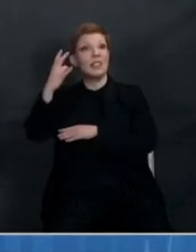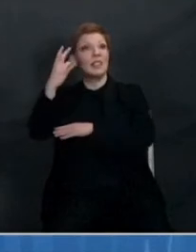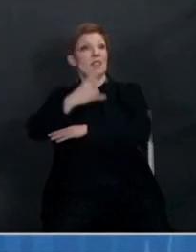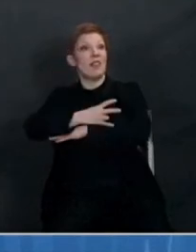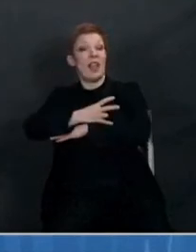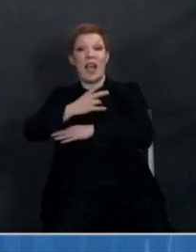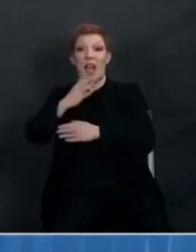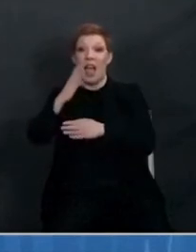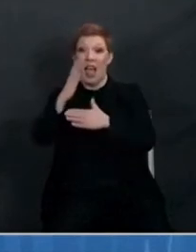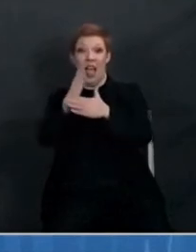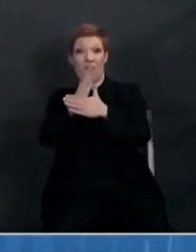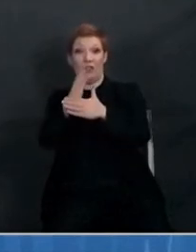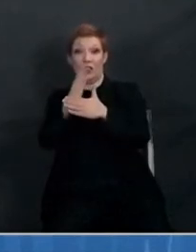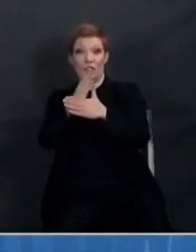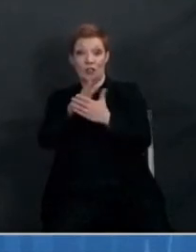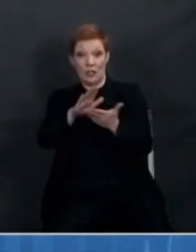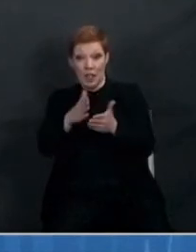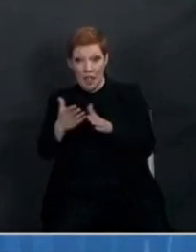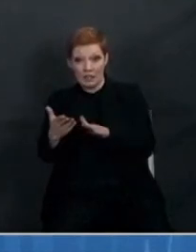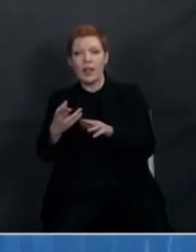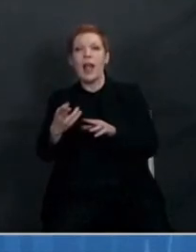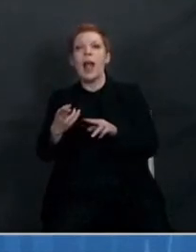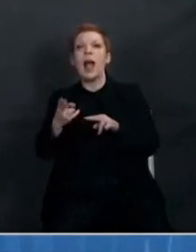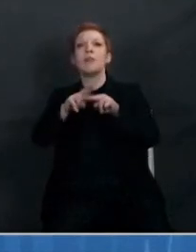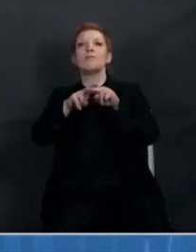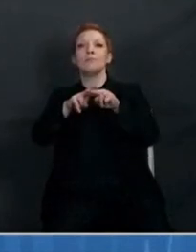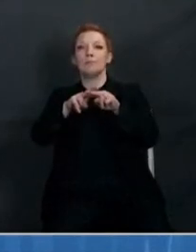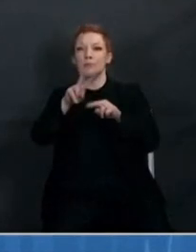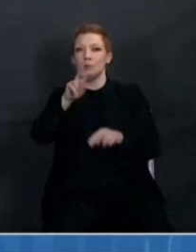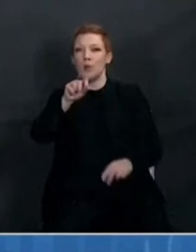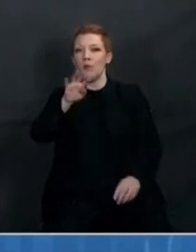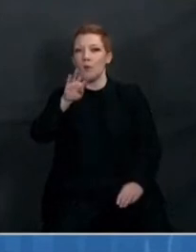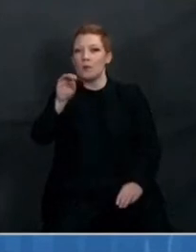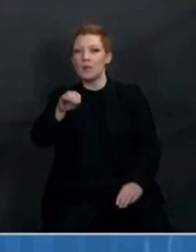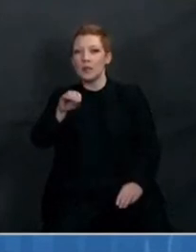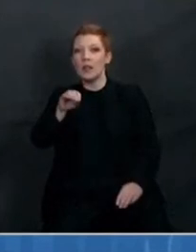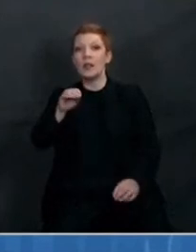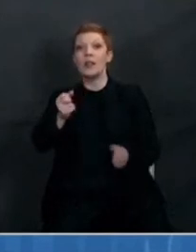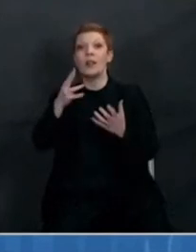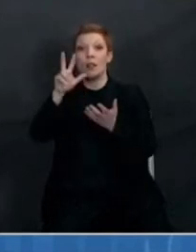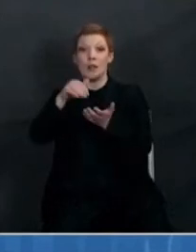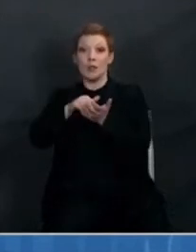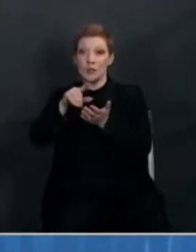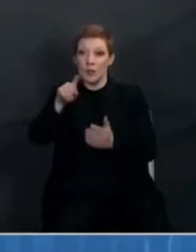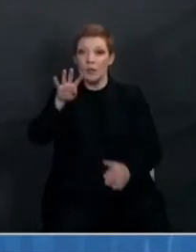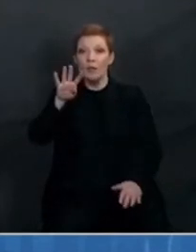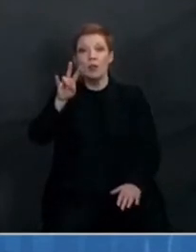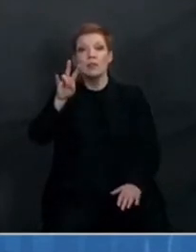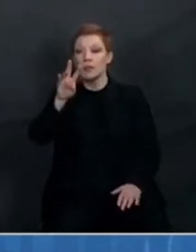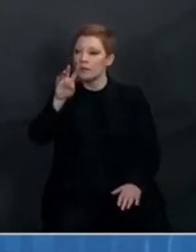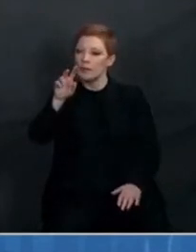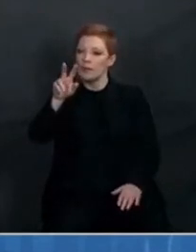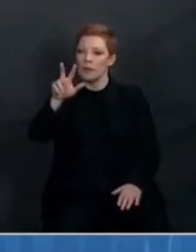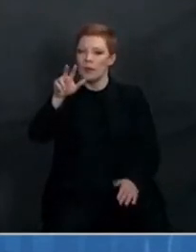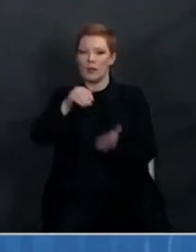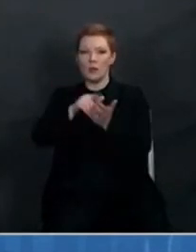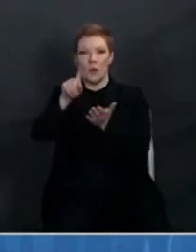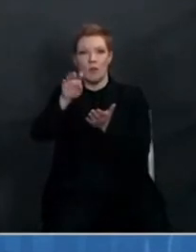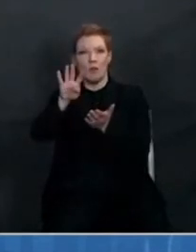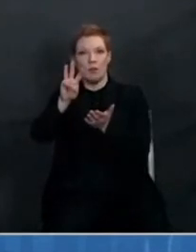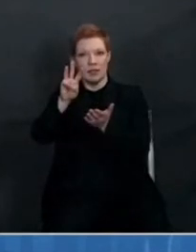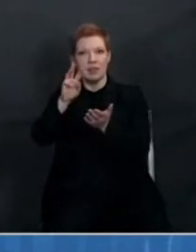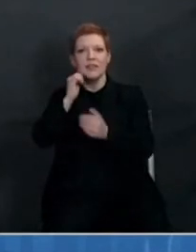average of deaths increased 2.4% to 3,146 per day. While the recent